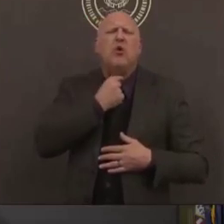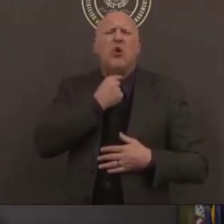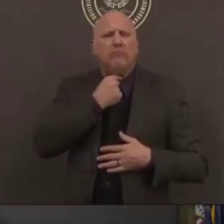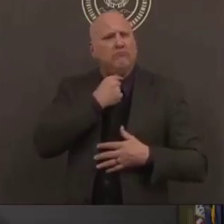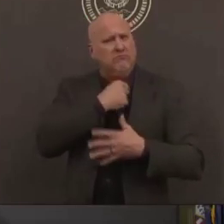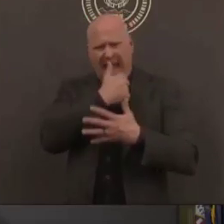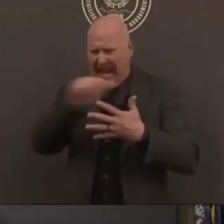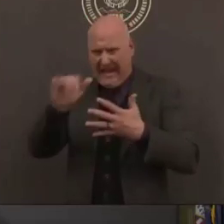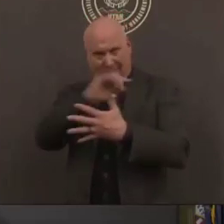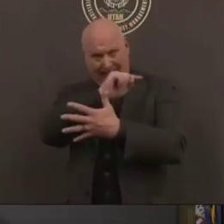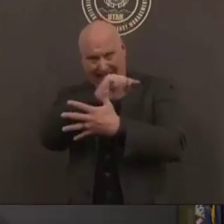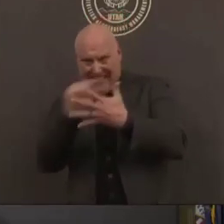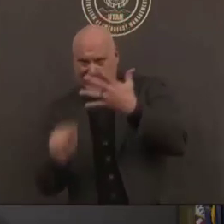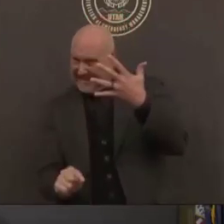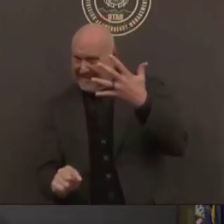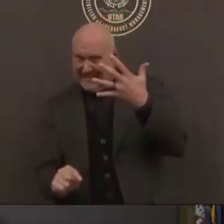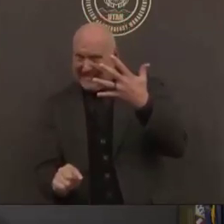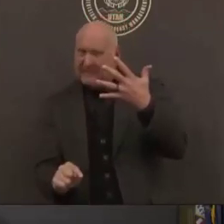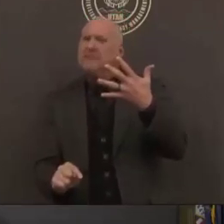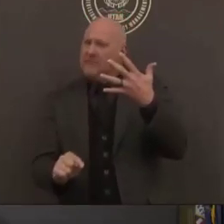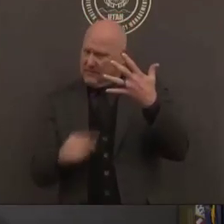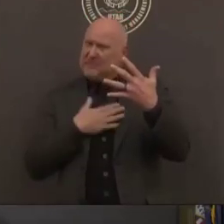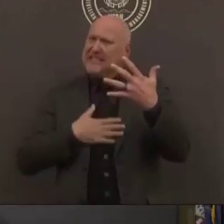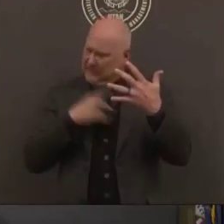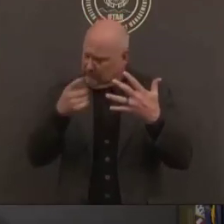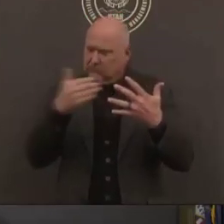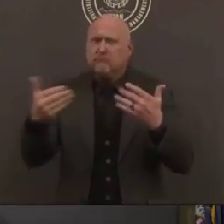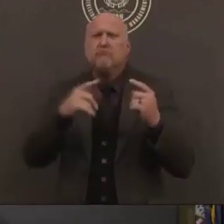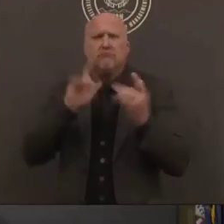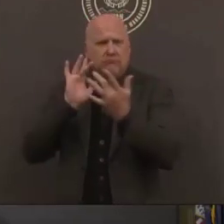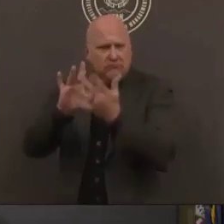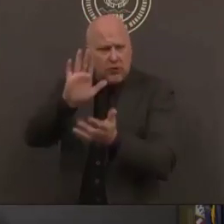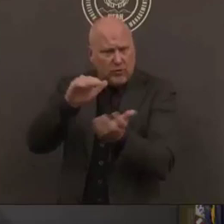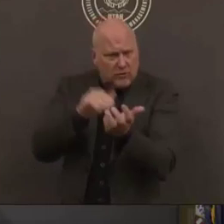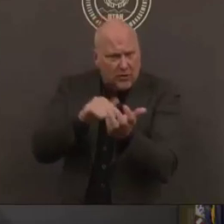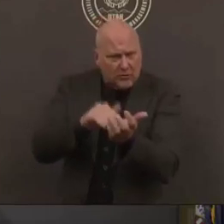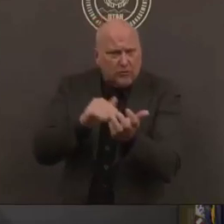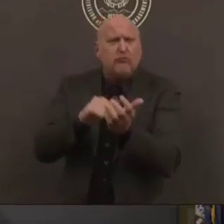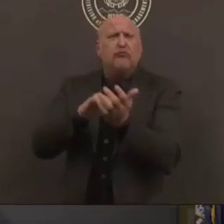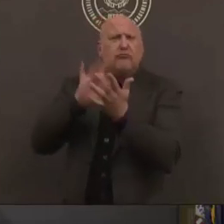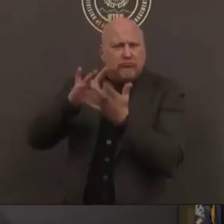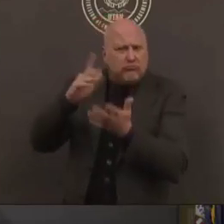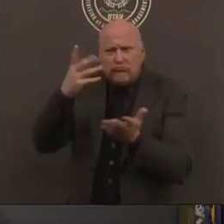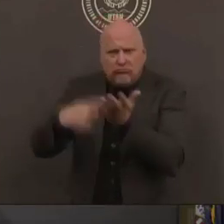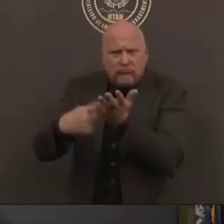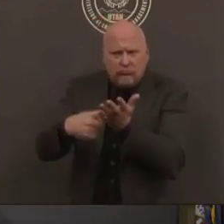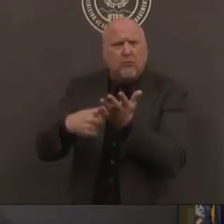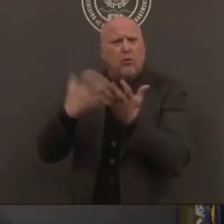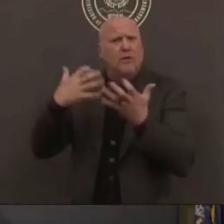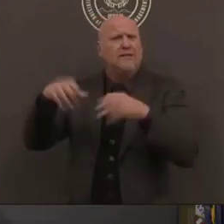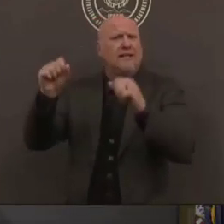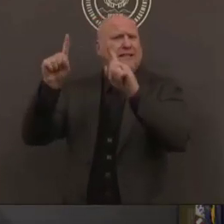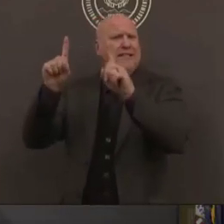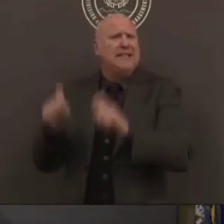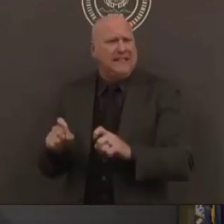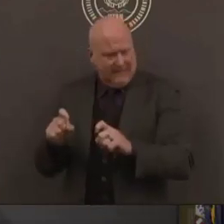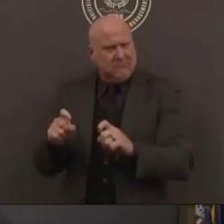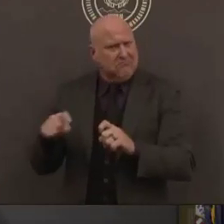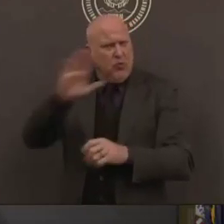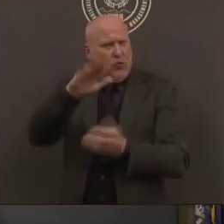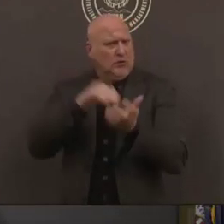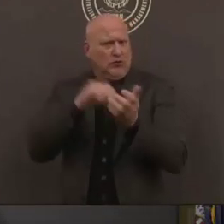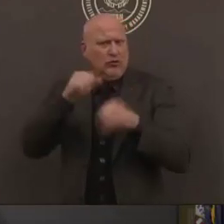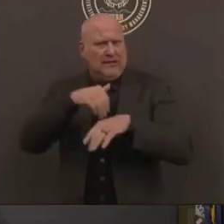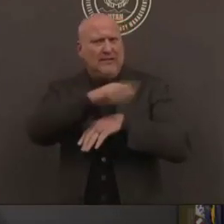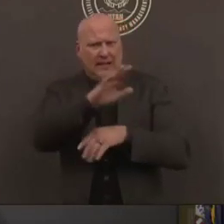we really encourage you to seek testing if you have any one of these 6 symptoms. This is an essential data element for us to know